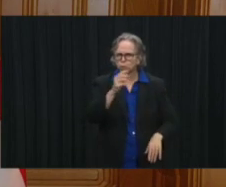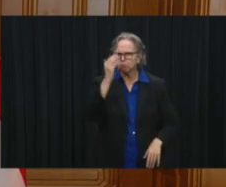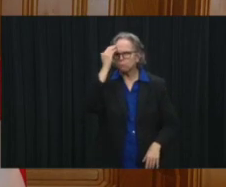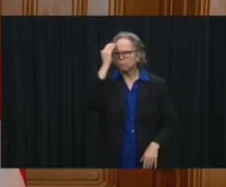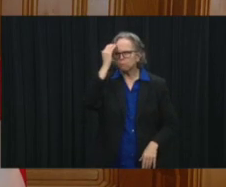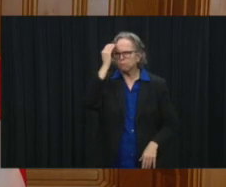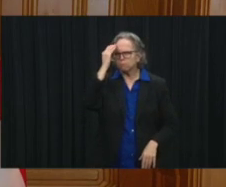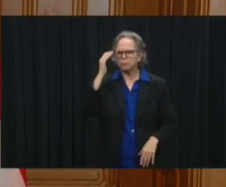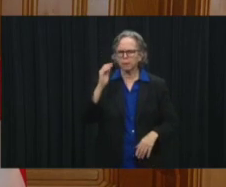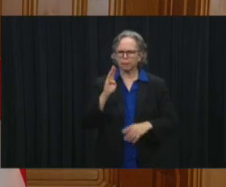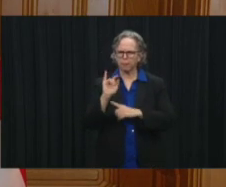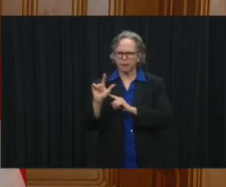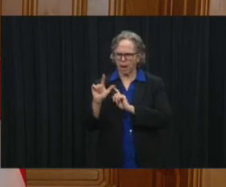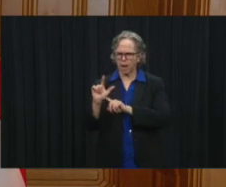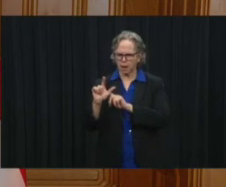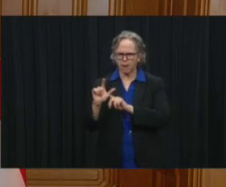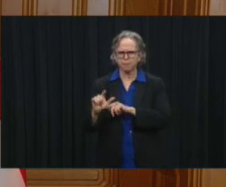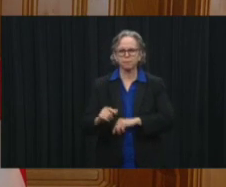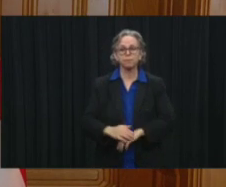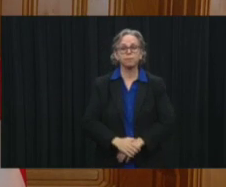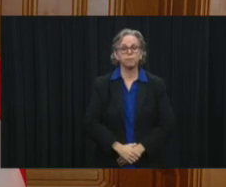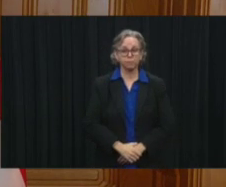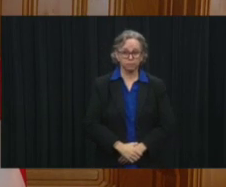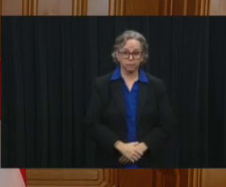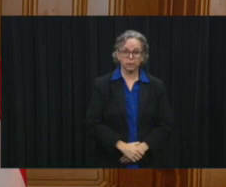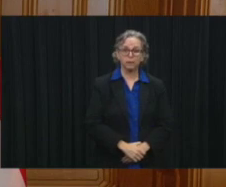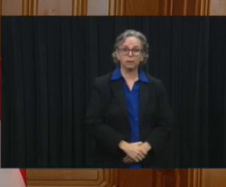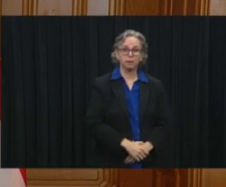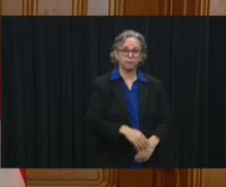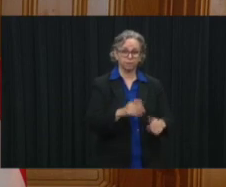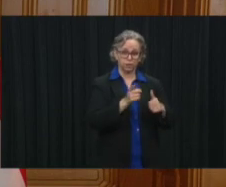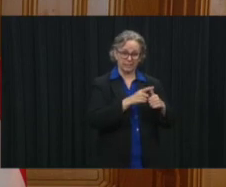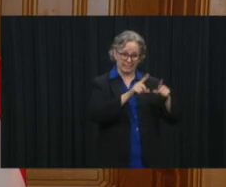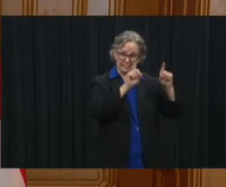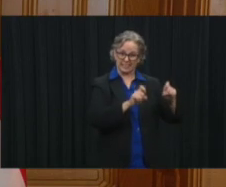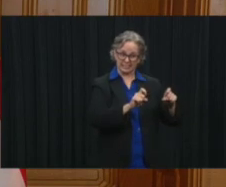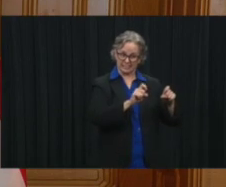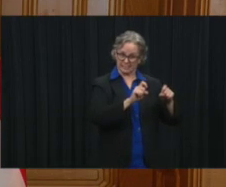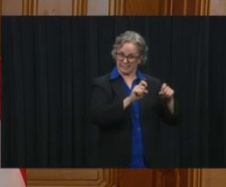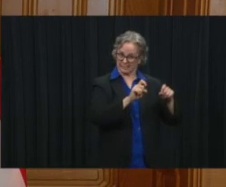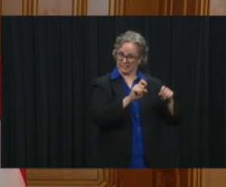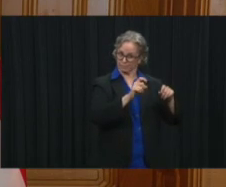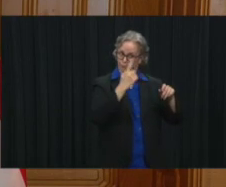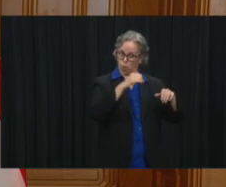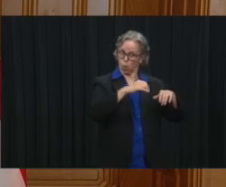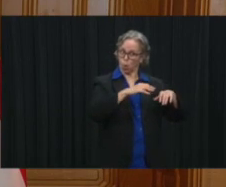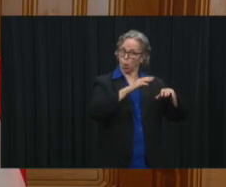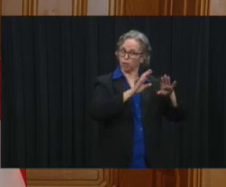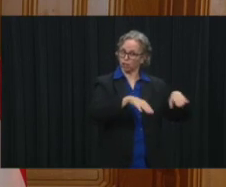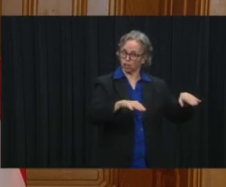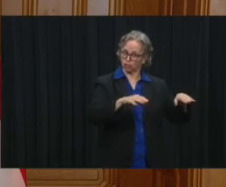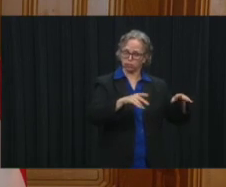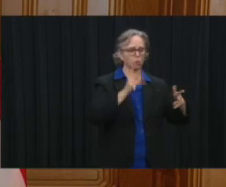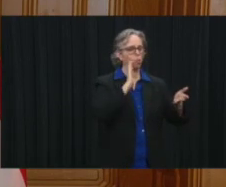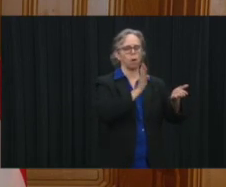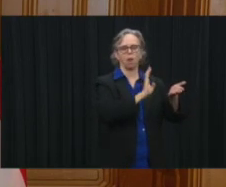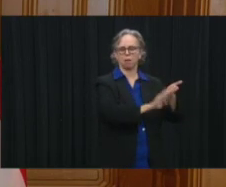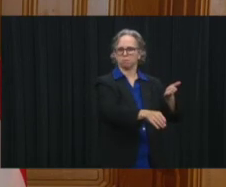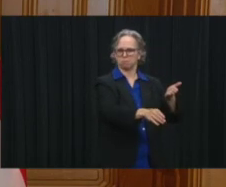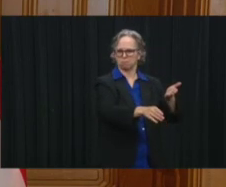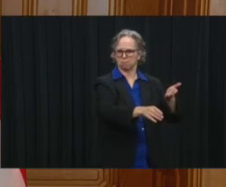First of all, it waives the state testing requirements for our school children for this year. Again, we got a lot of questions about this. That takes care of